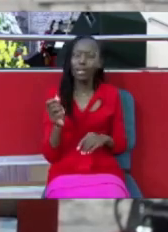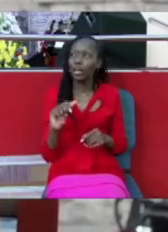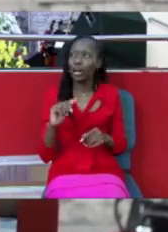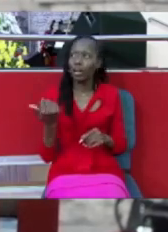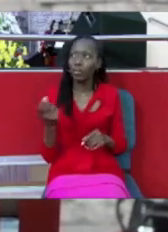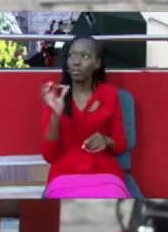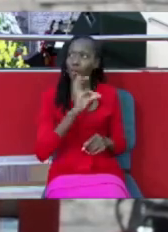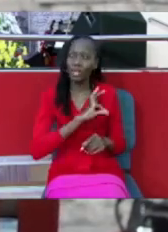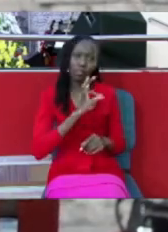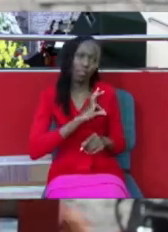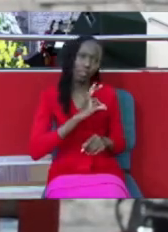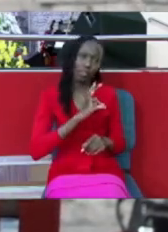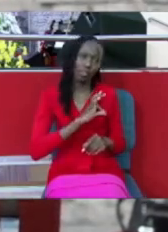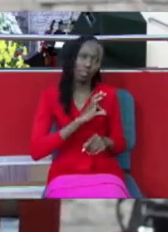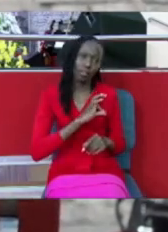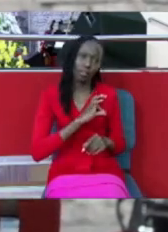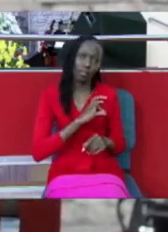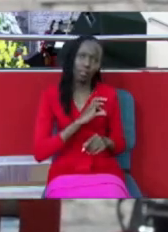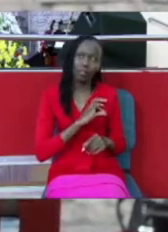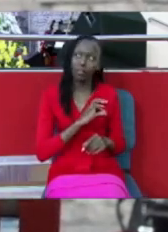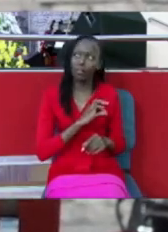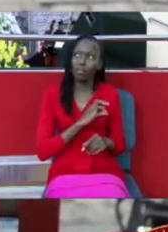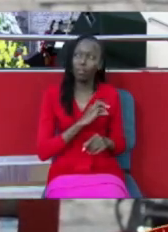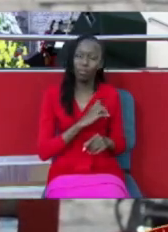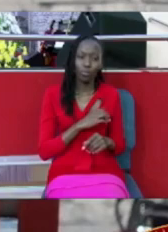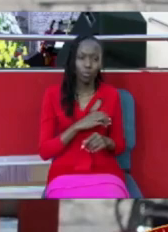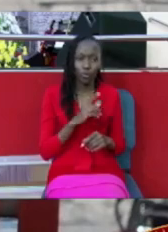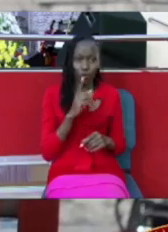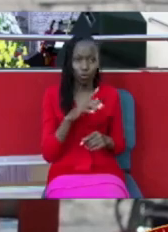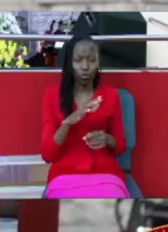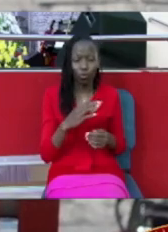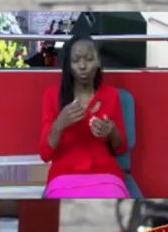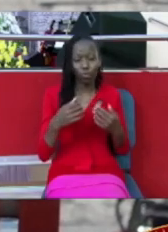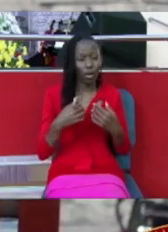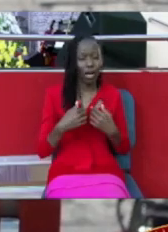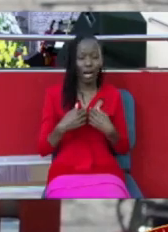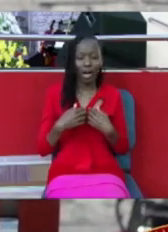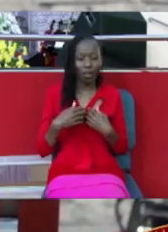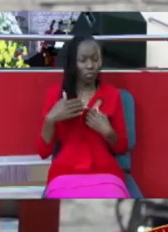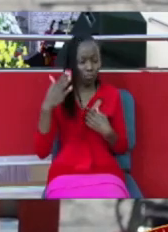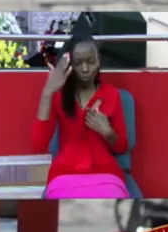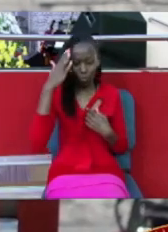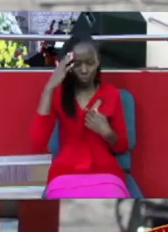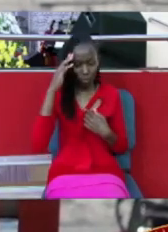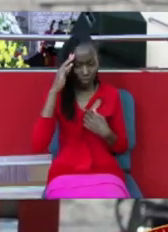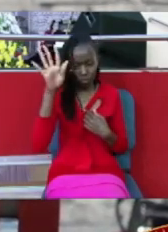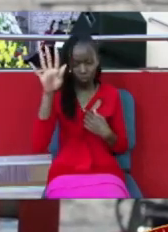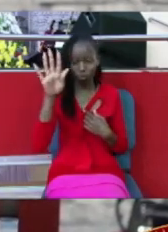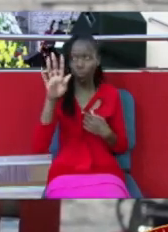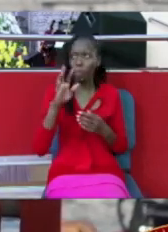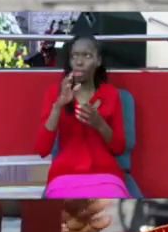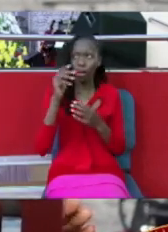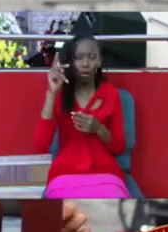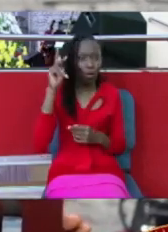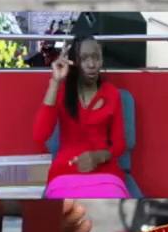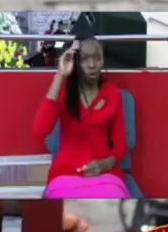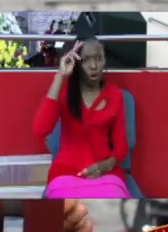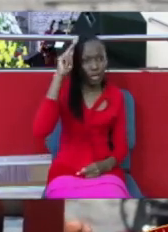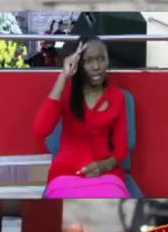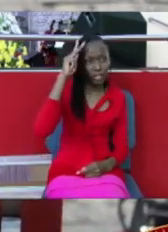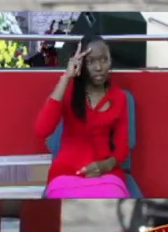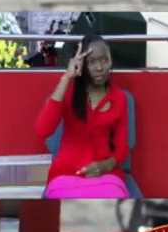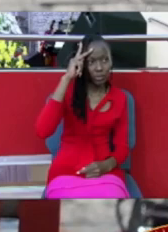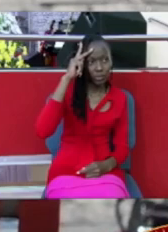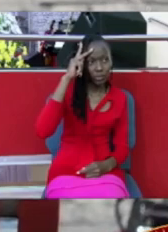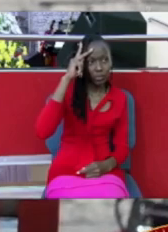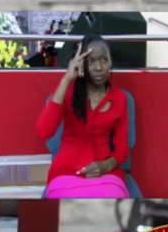faida nyingine moja. Is divine wisdom. Ni yule hekima ya kiungu. As we read and meditate on